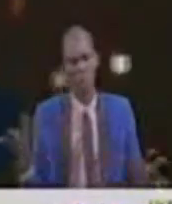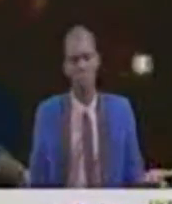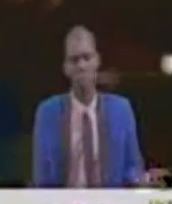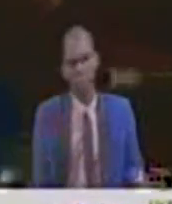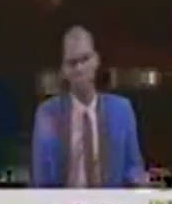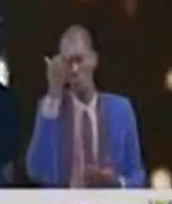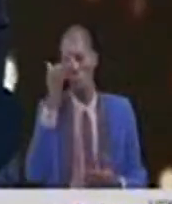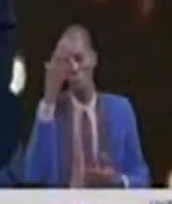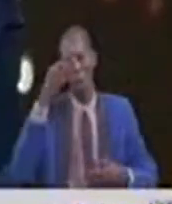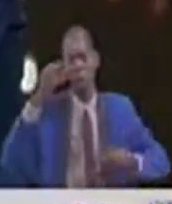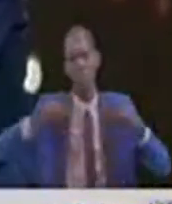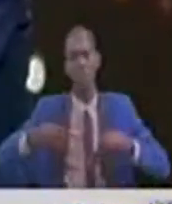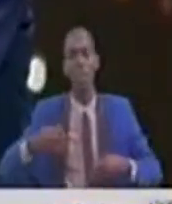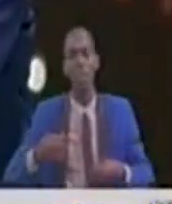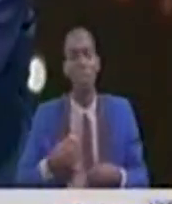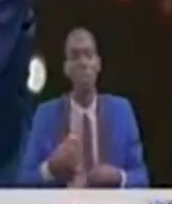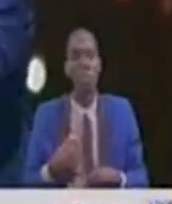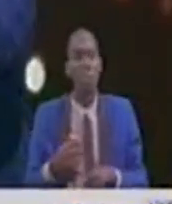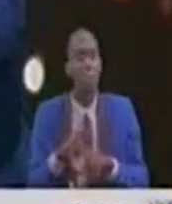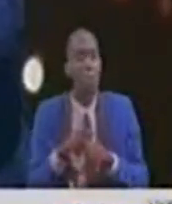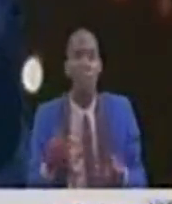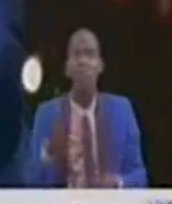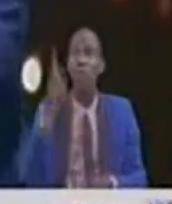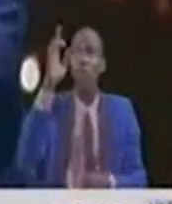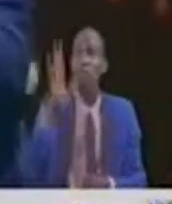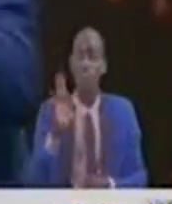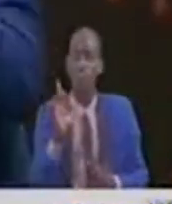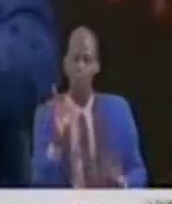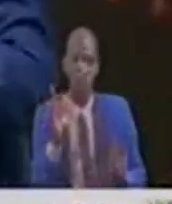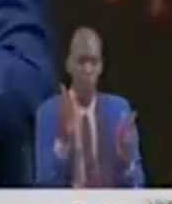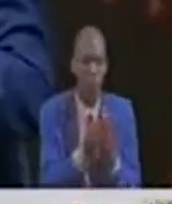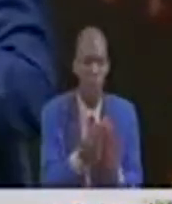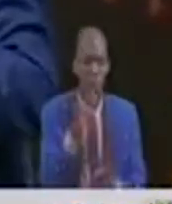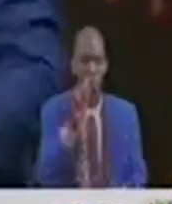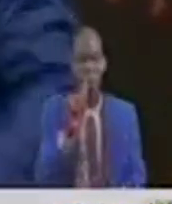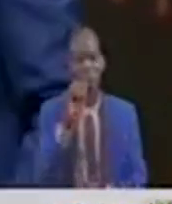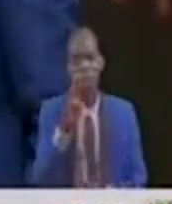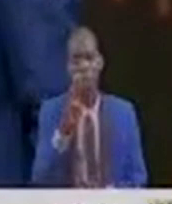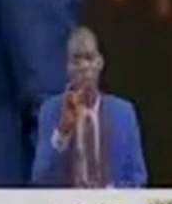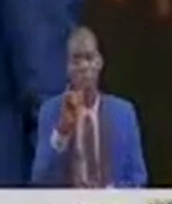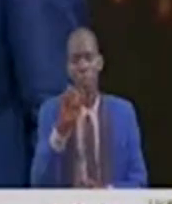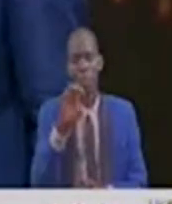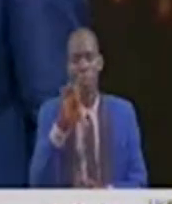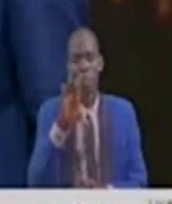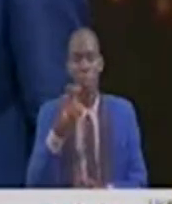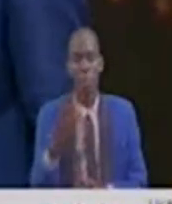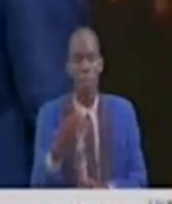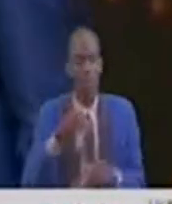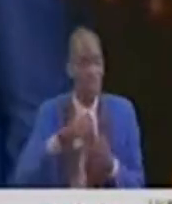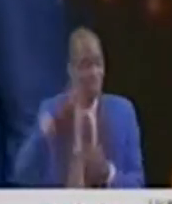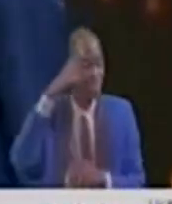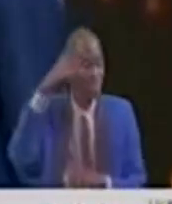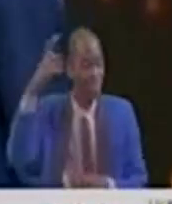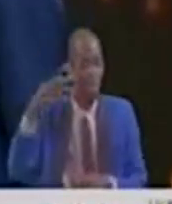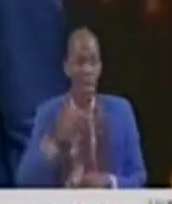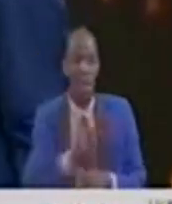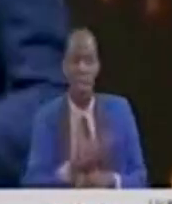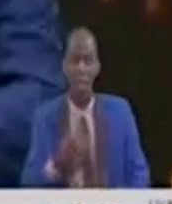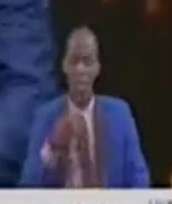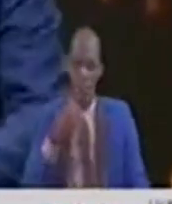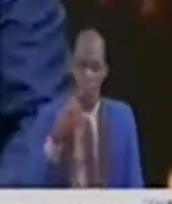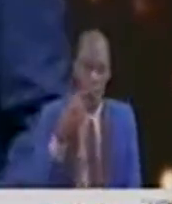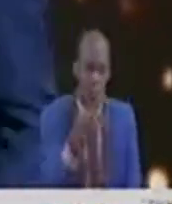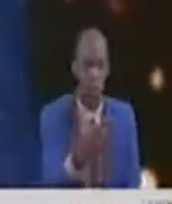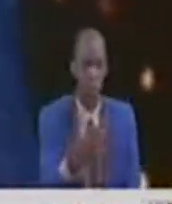taking another man's wife, by taking her interest away from the husband, away from